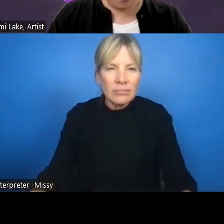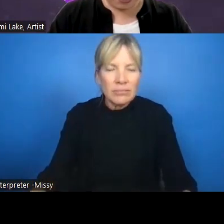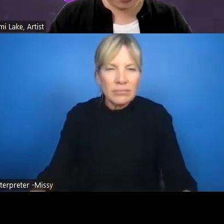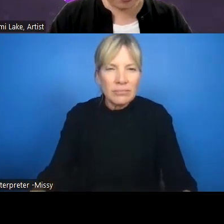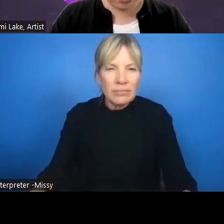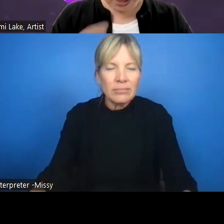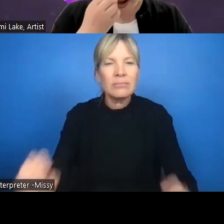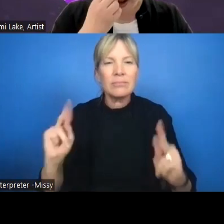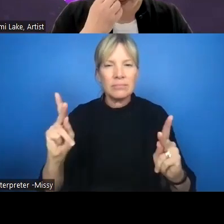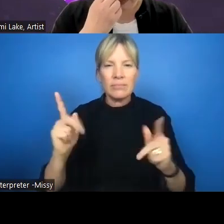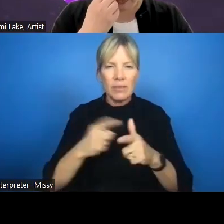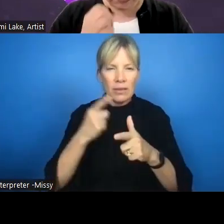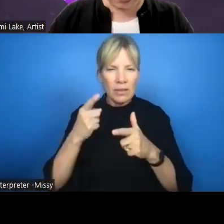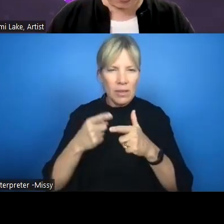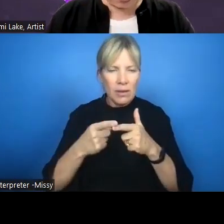Okay, so then